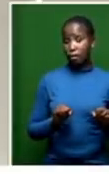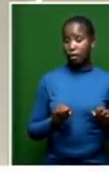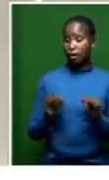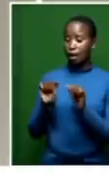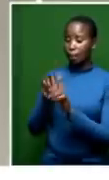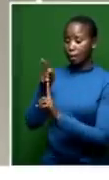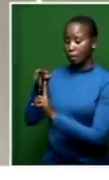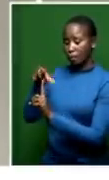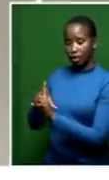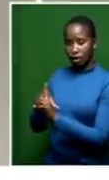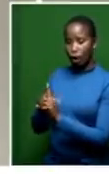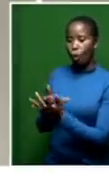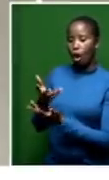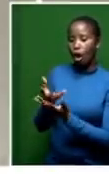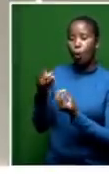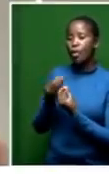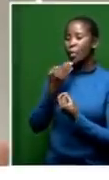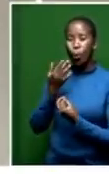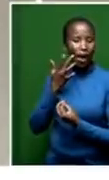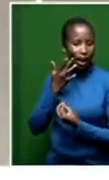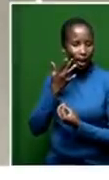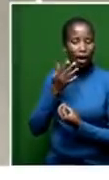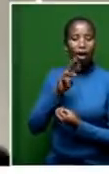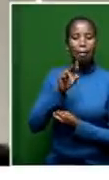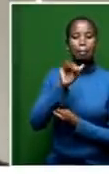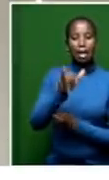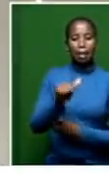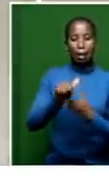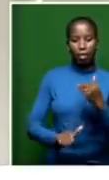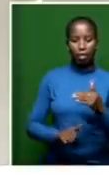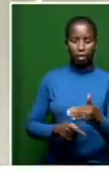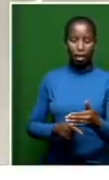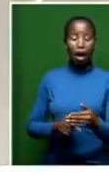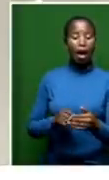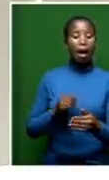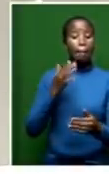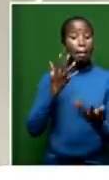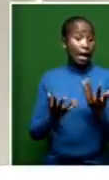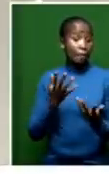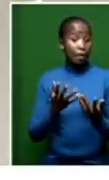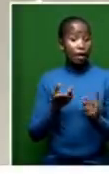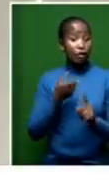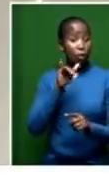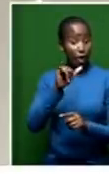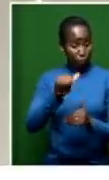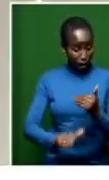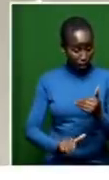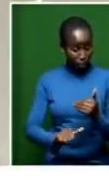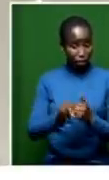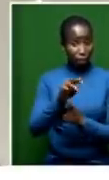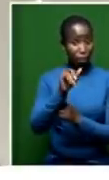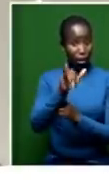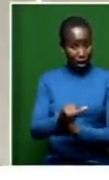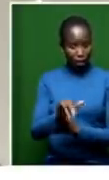Public Protector in May. And hopefully by then, things would have been cleared out of the